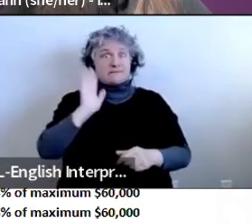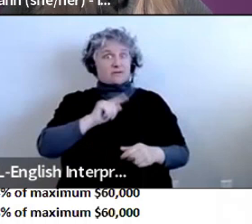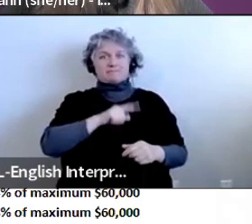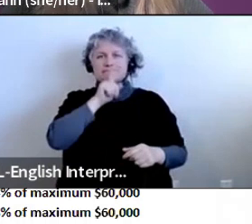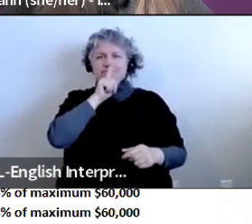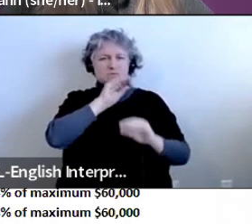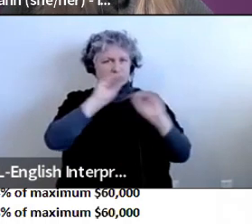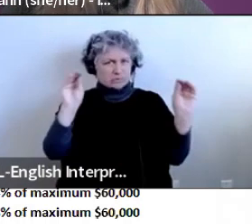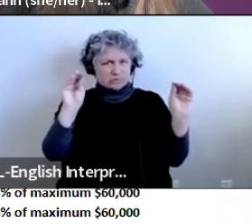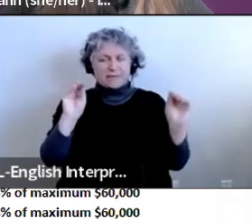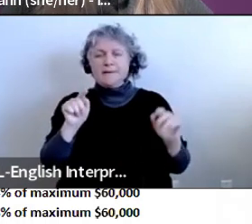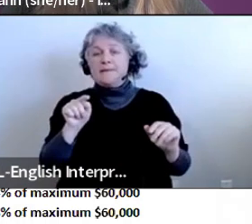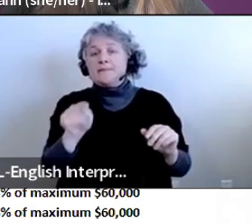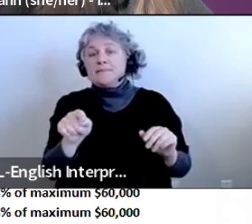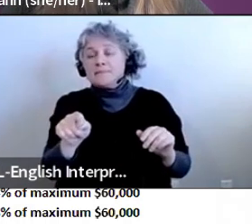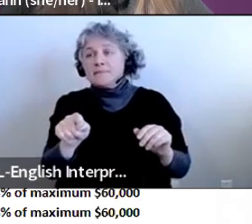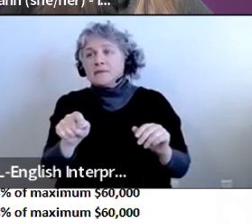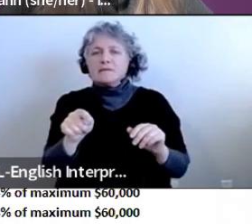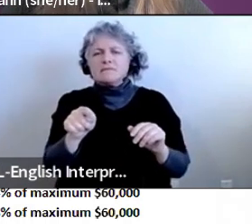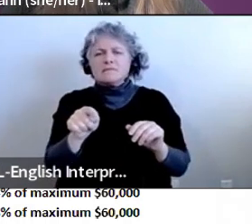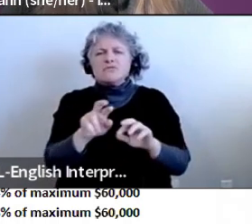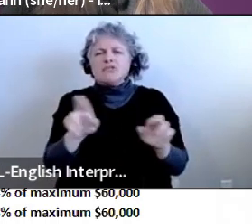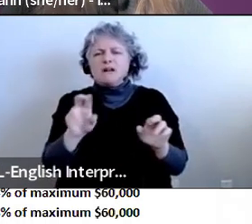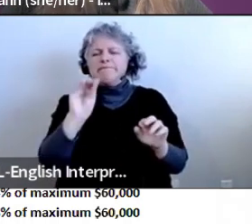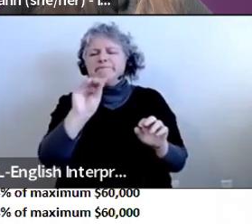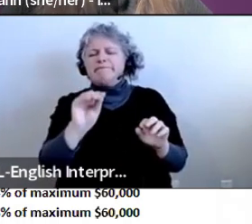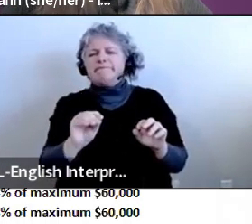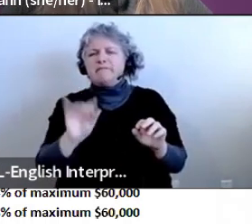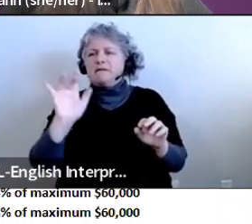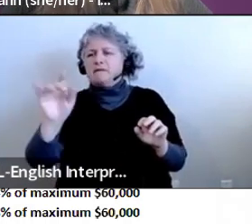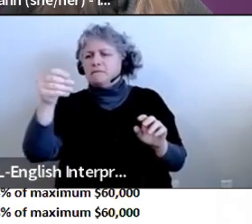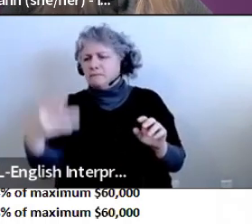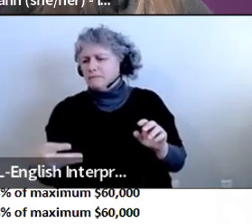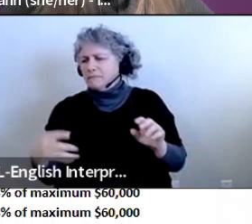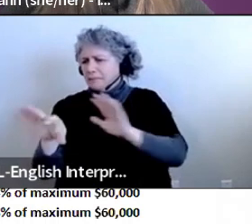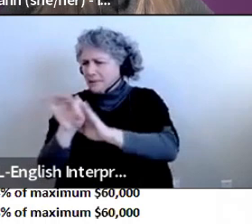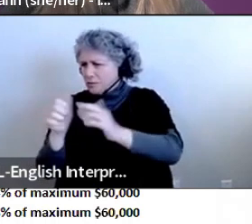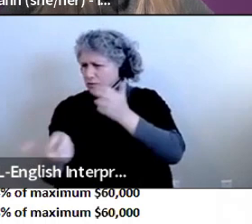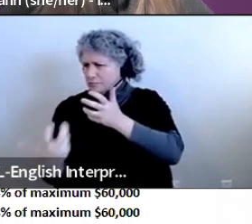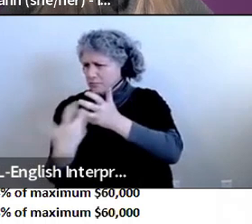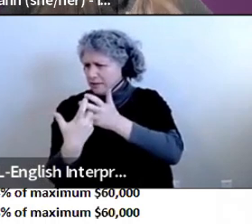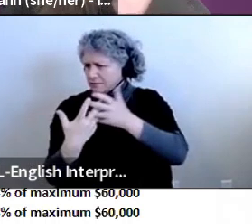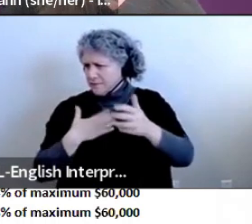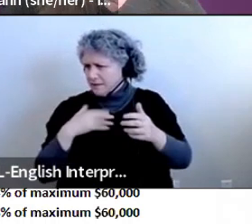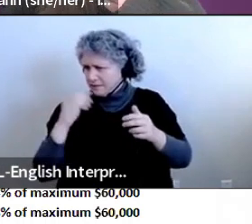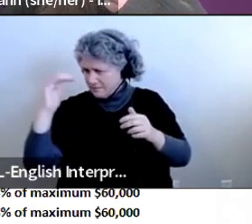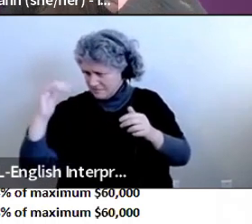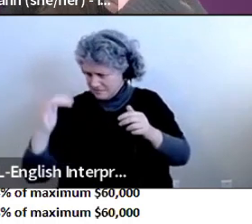version. And there's some pre-populated drop downs that you can choose from